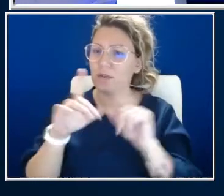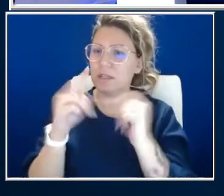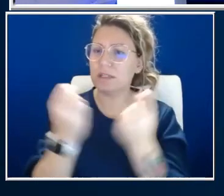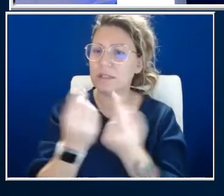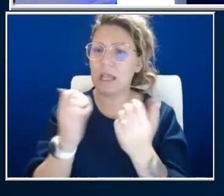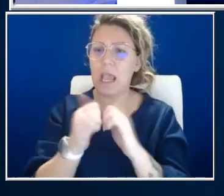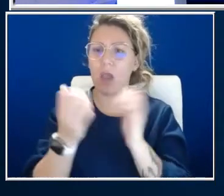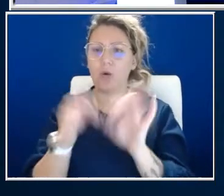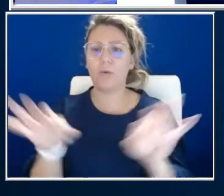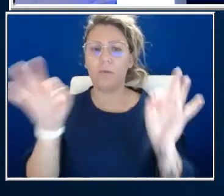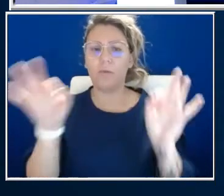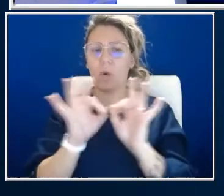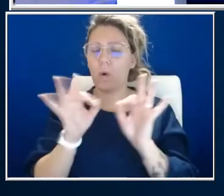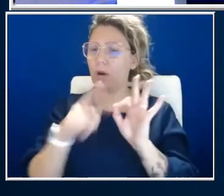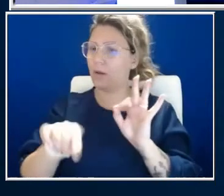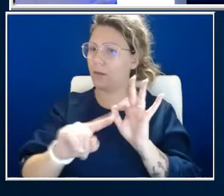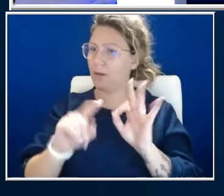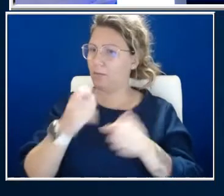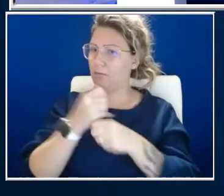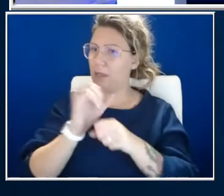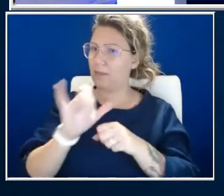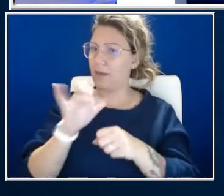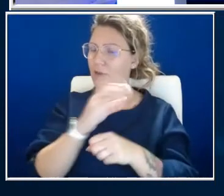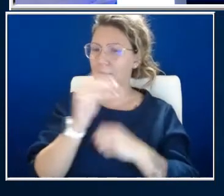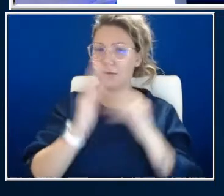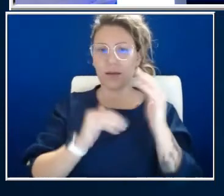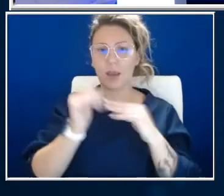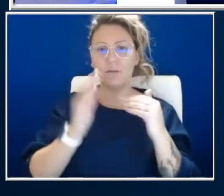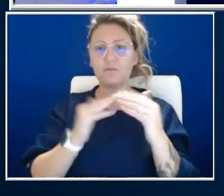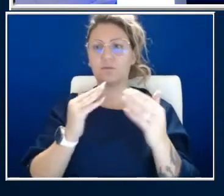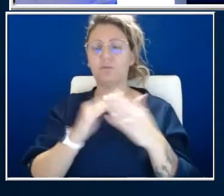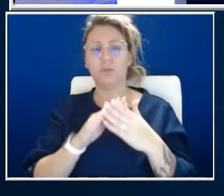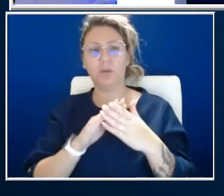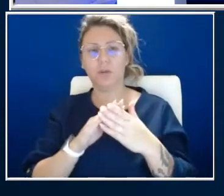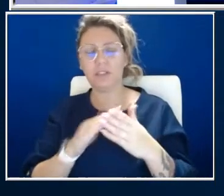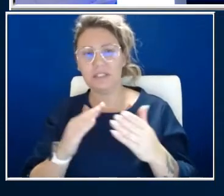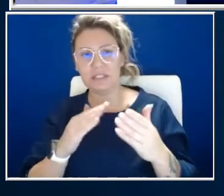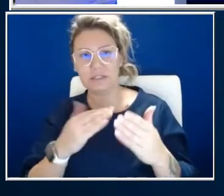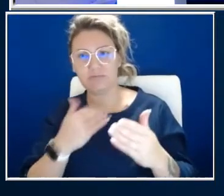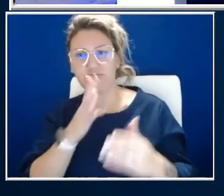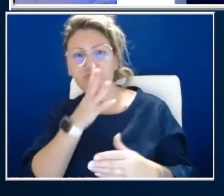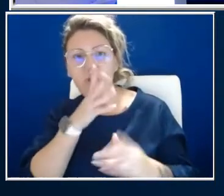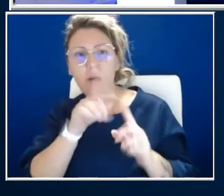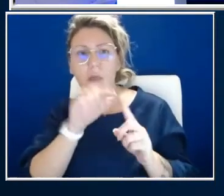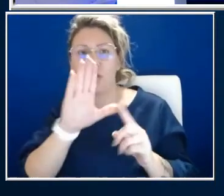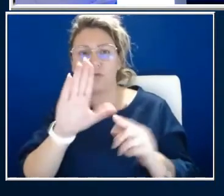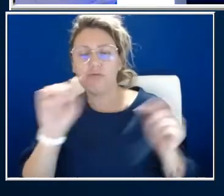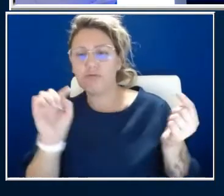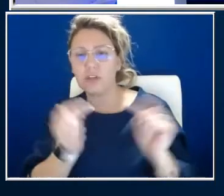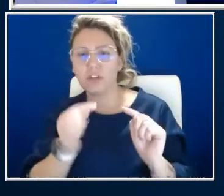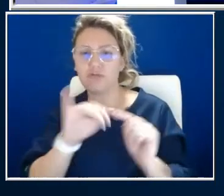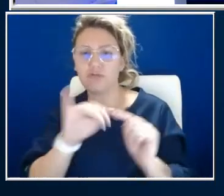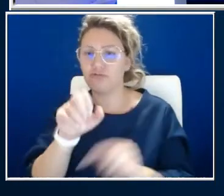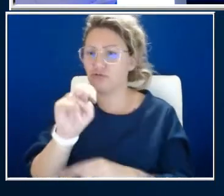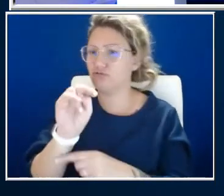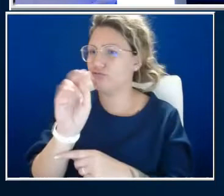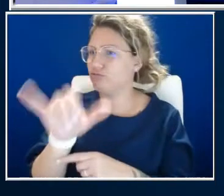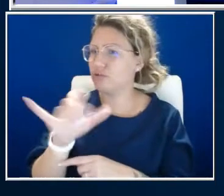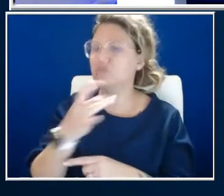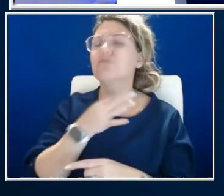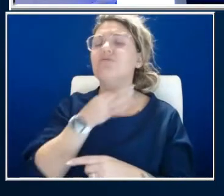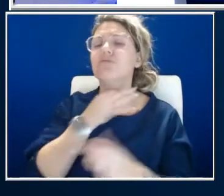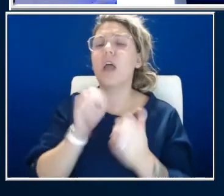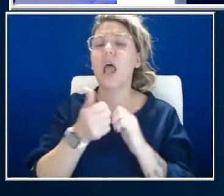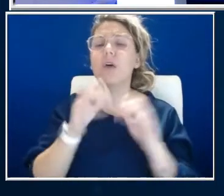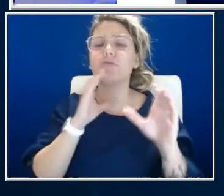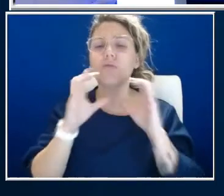important do they make that to you and make you feel comfortable to come forward and talk about injuries? Jenny's just wondering how those conversations happen between the